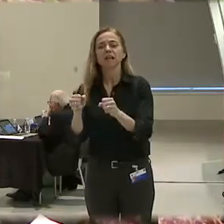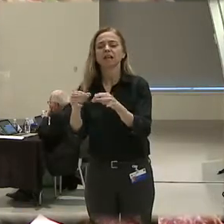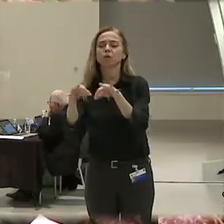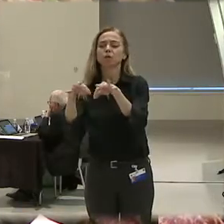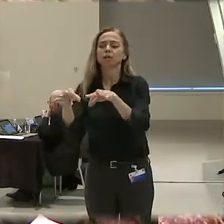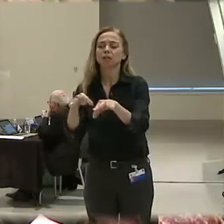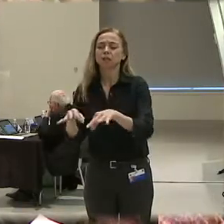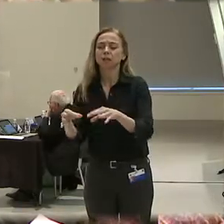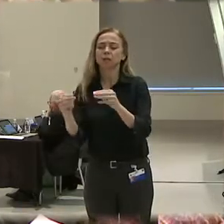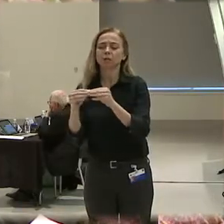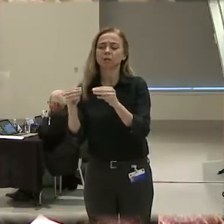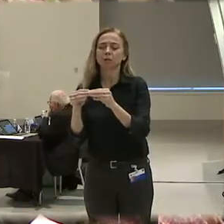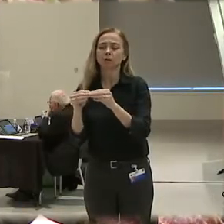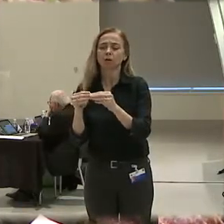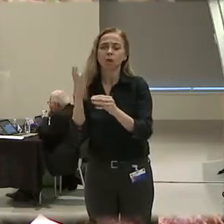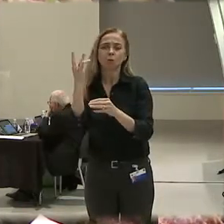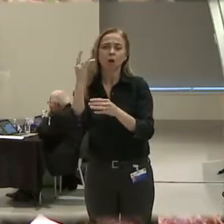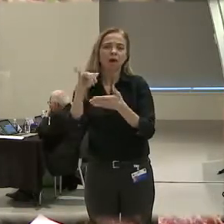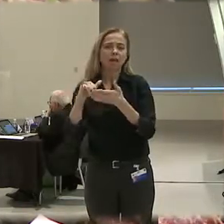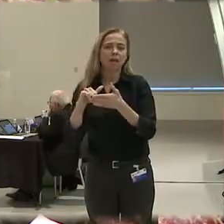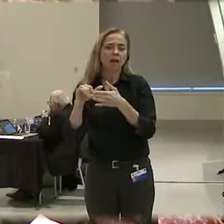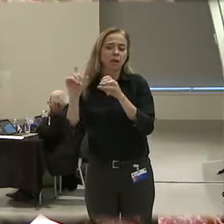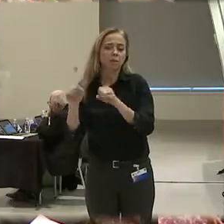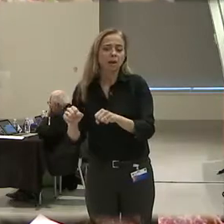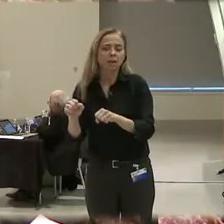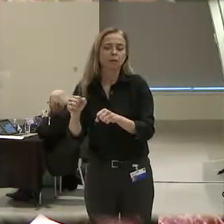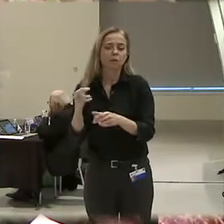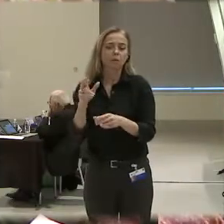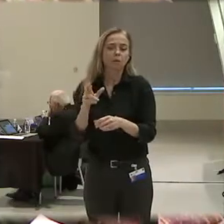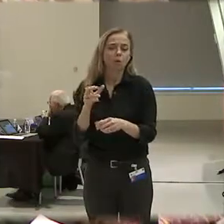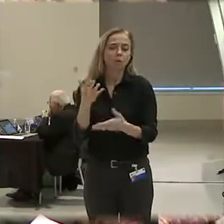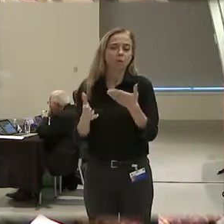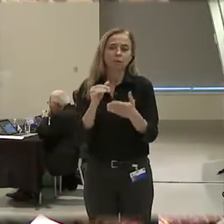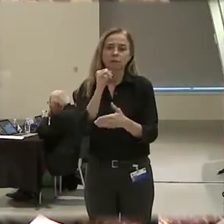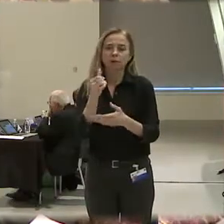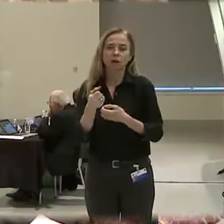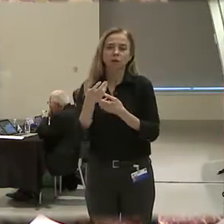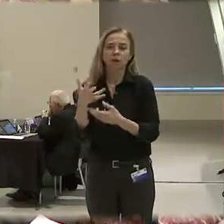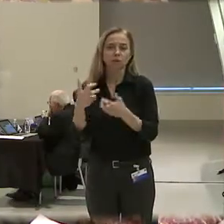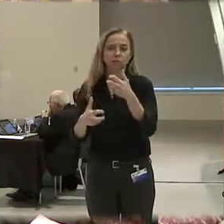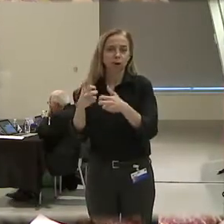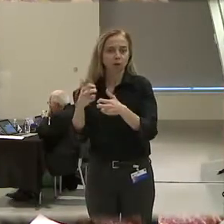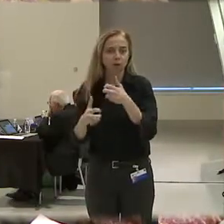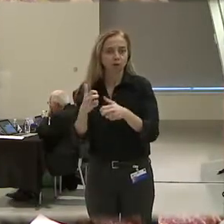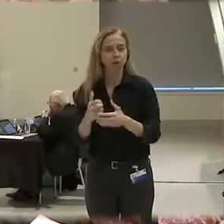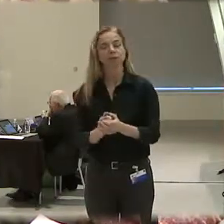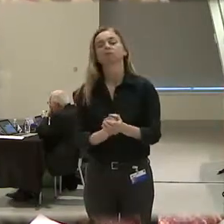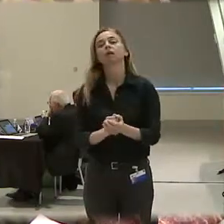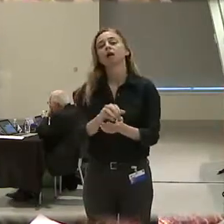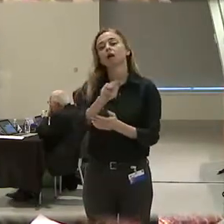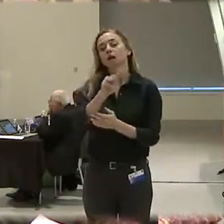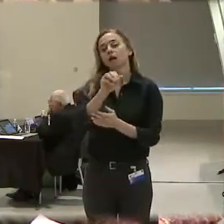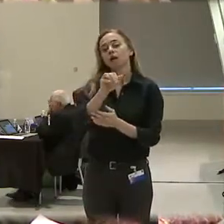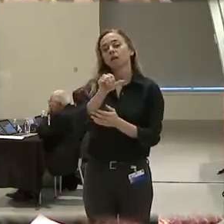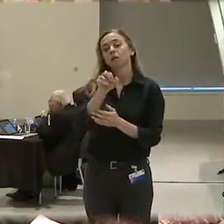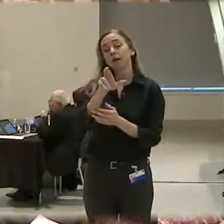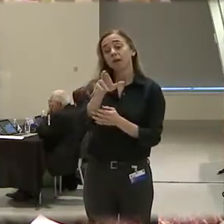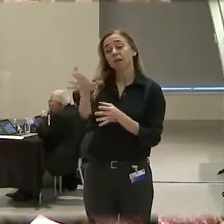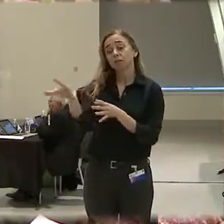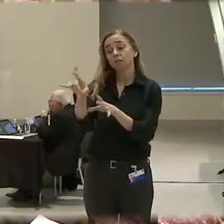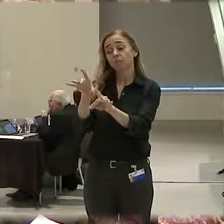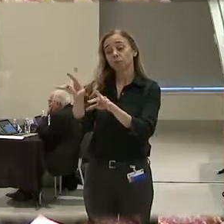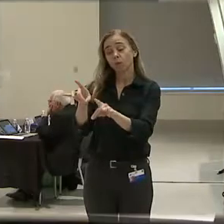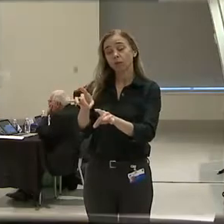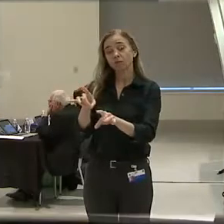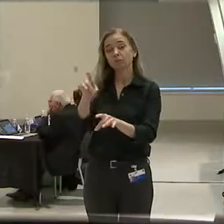about why that may or may not be problematic? Well, the mayor appoints them, but every one of them has